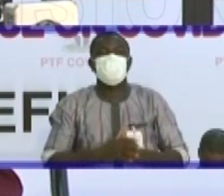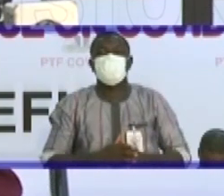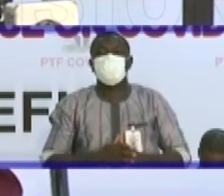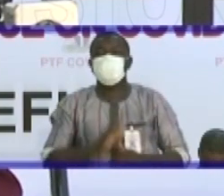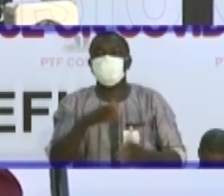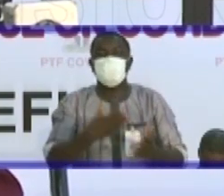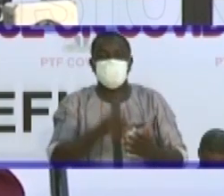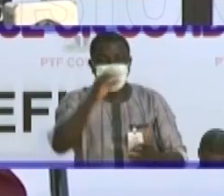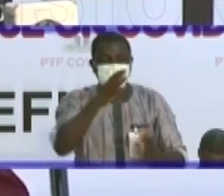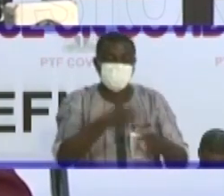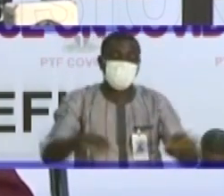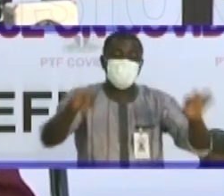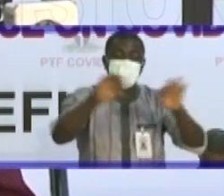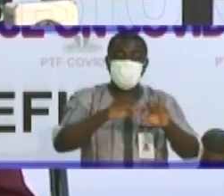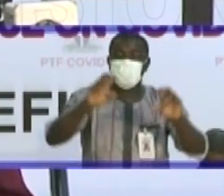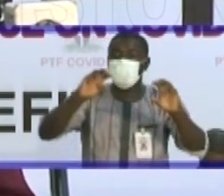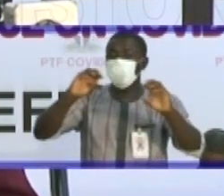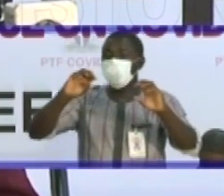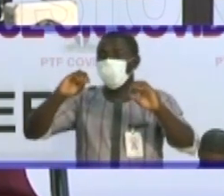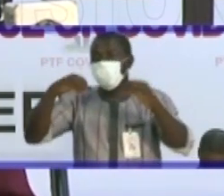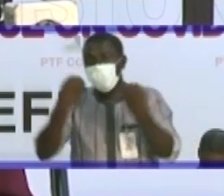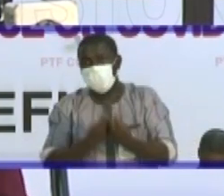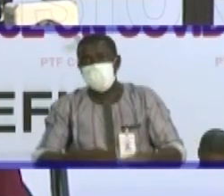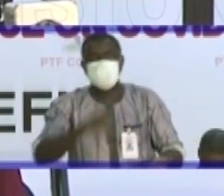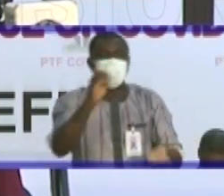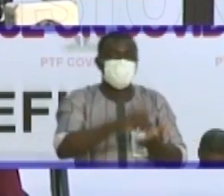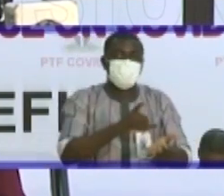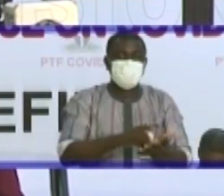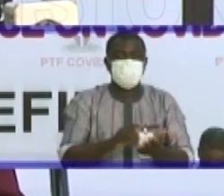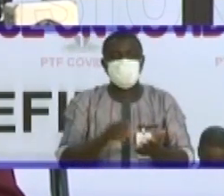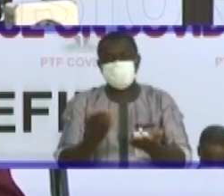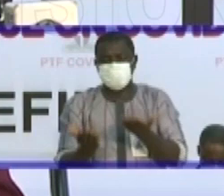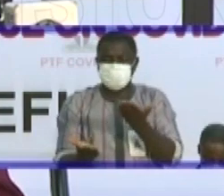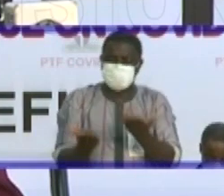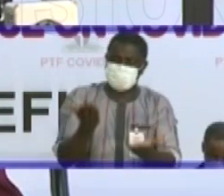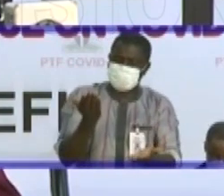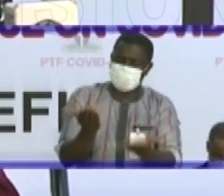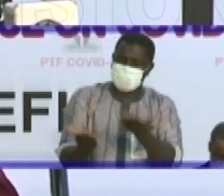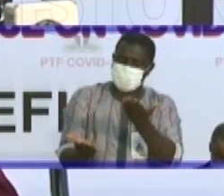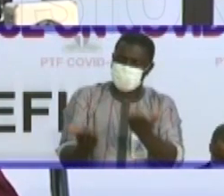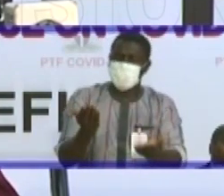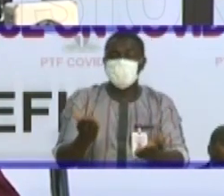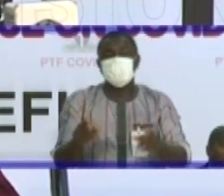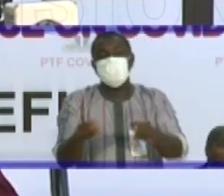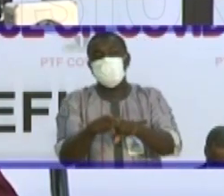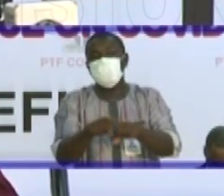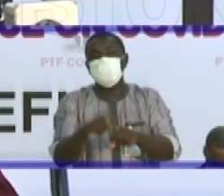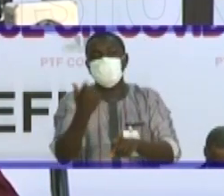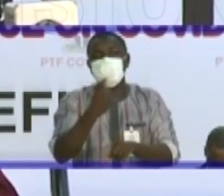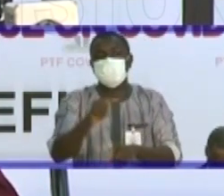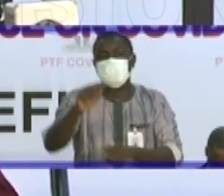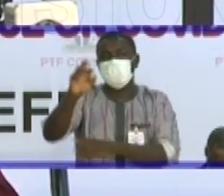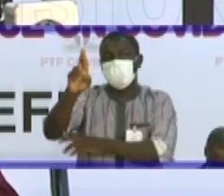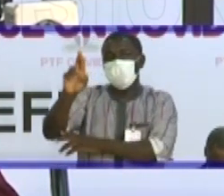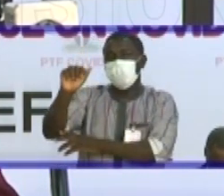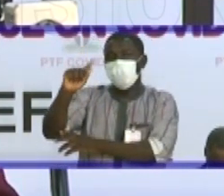We've met with the organizations. We met with doctors. We have compared also the rates that, or rather